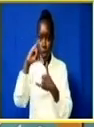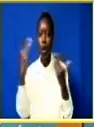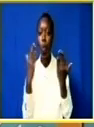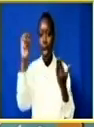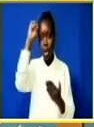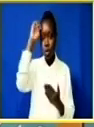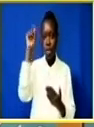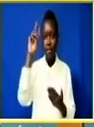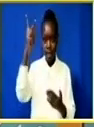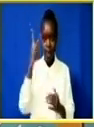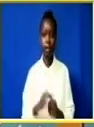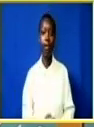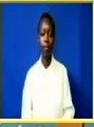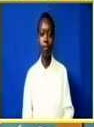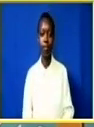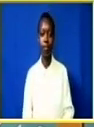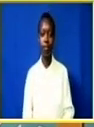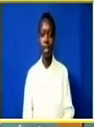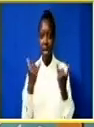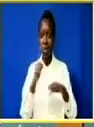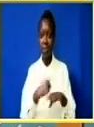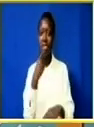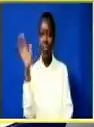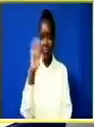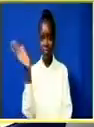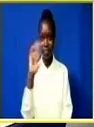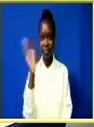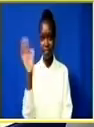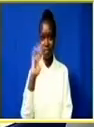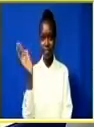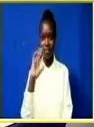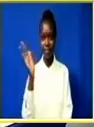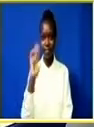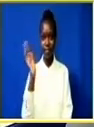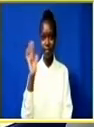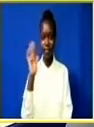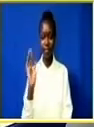at EduTV Kenya. Until next time, it's goodbye for now.